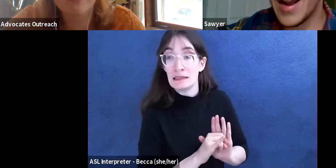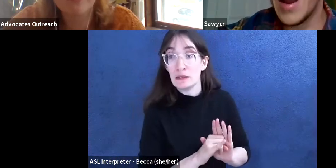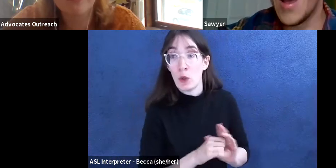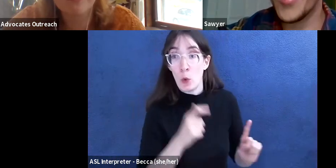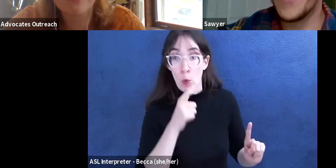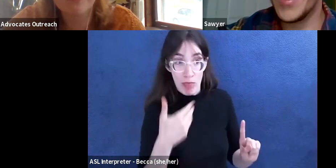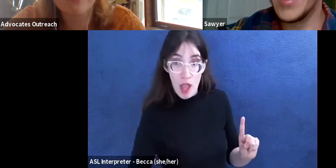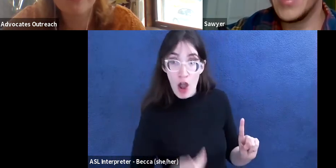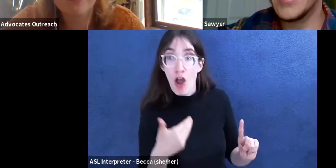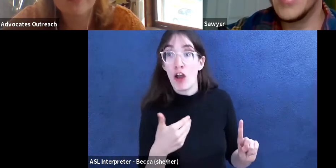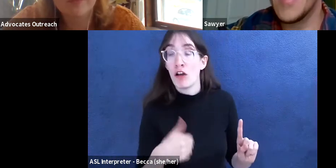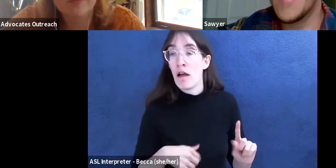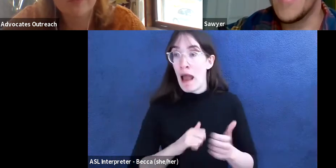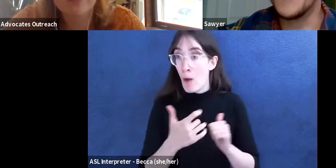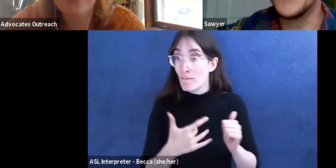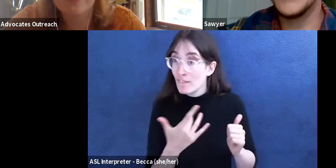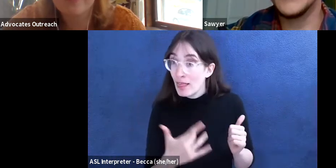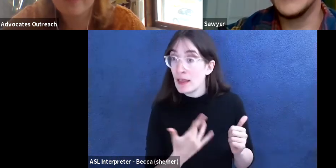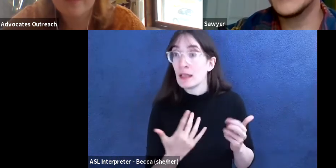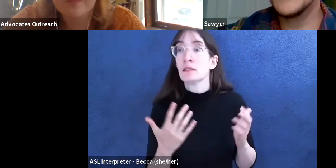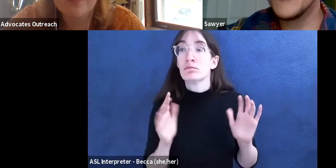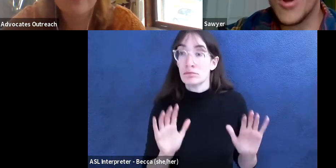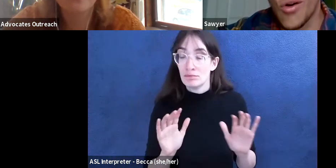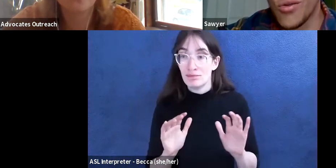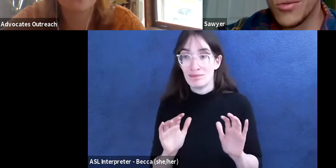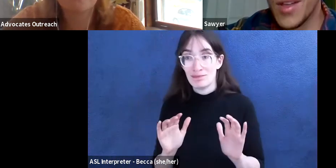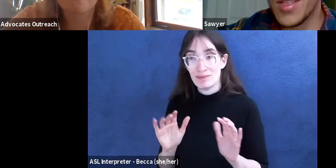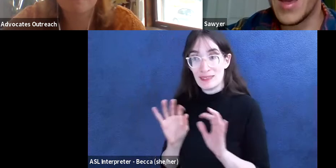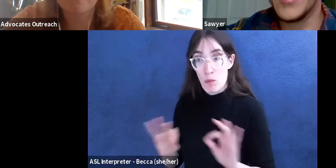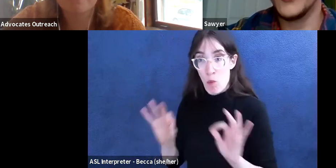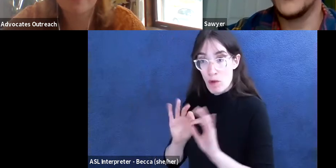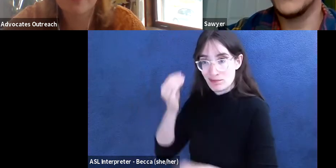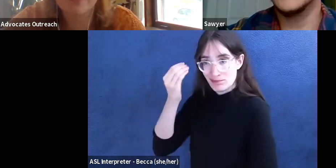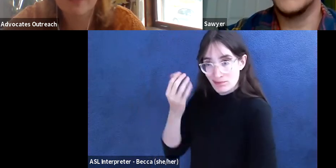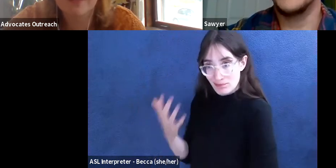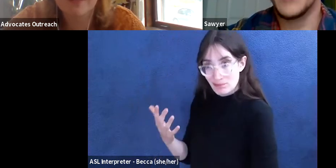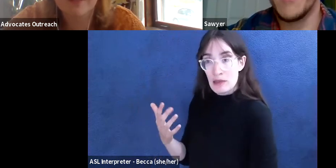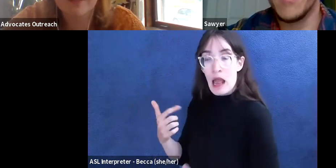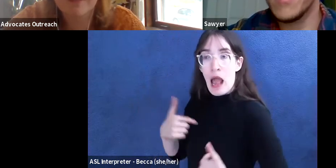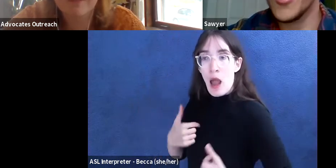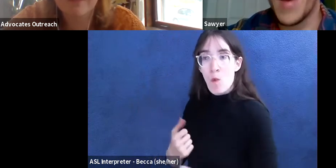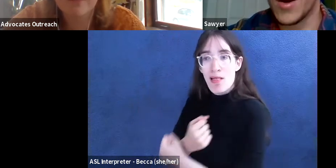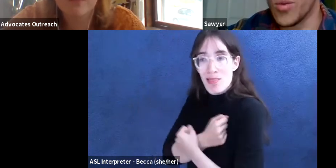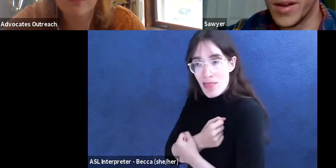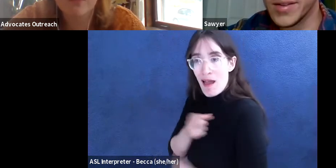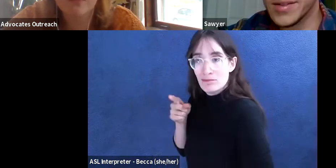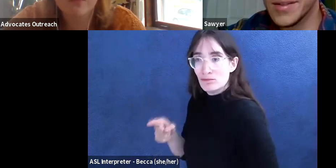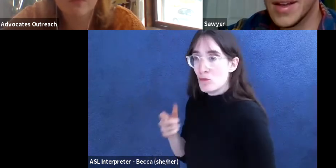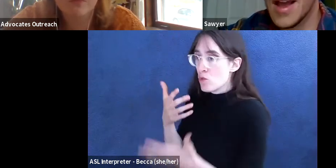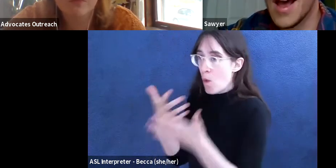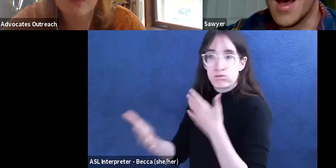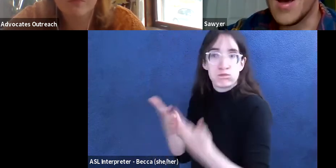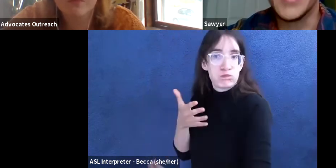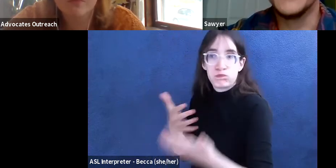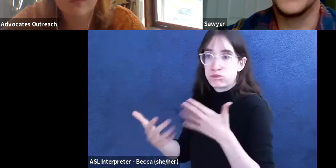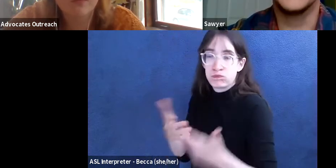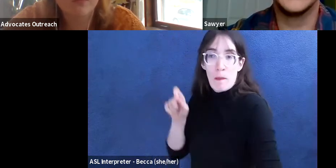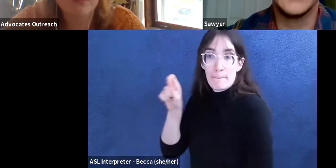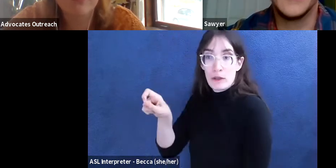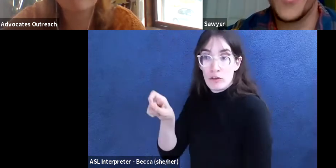Another kid's book that's a cute one based on a true story of these penguins, these two boy penguins